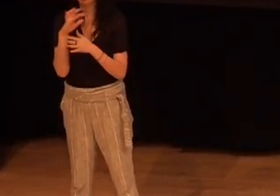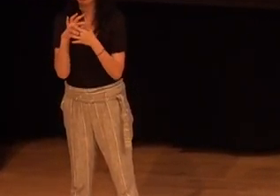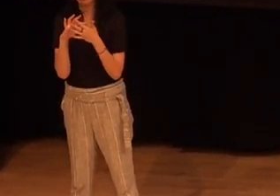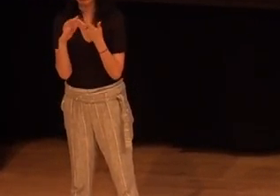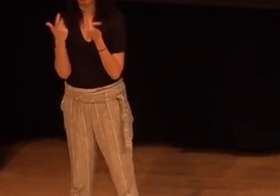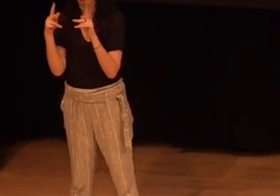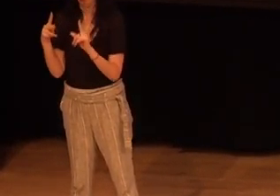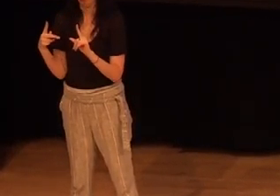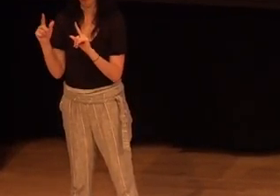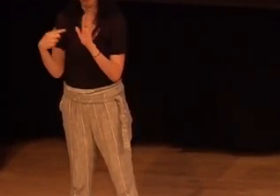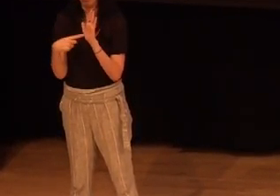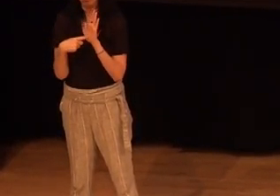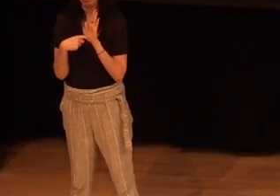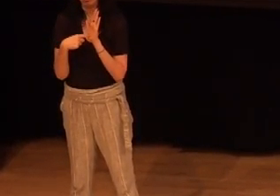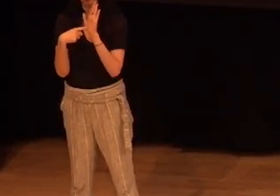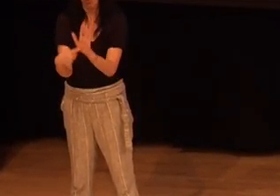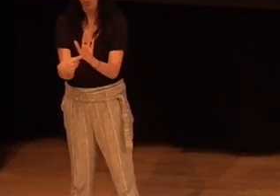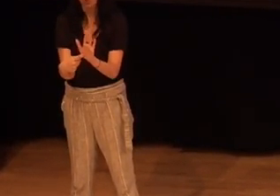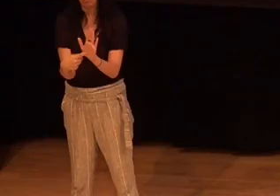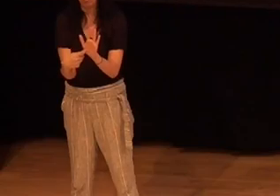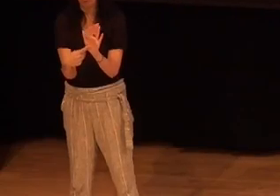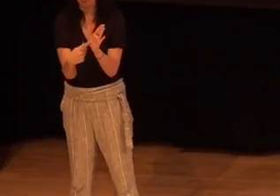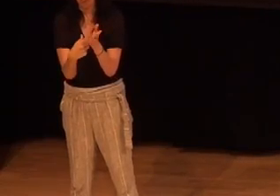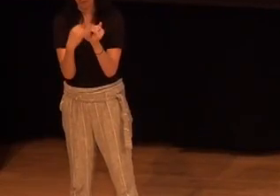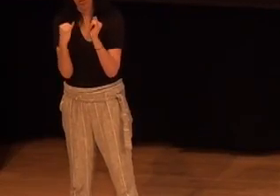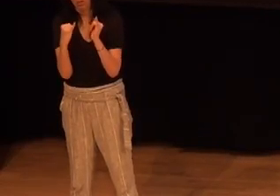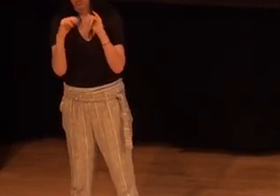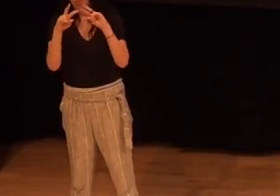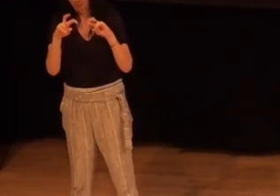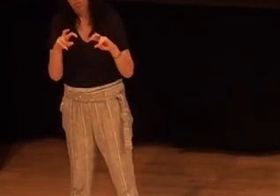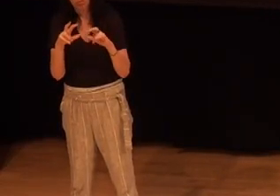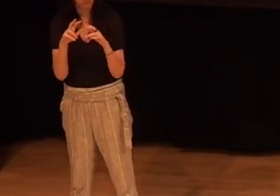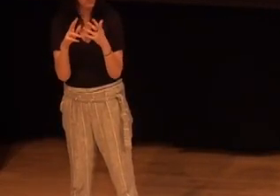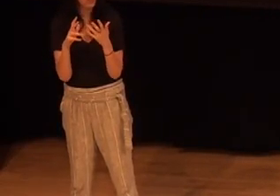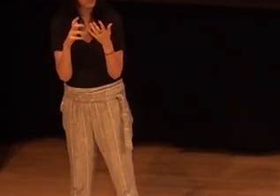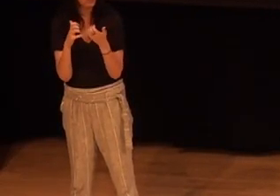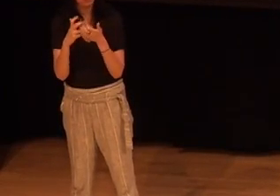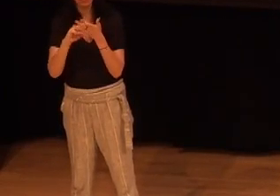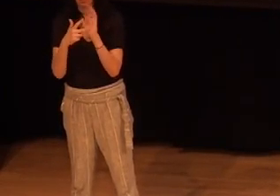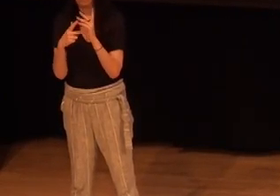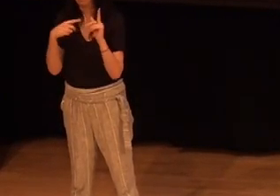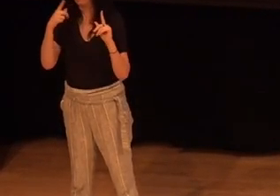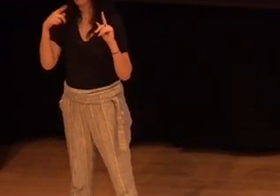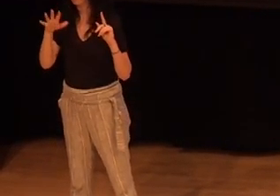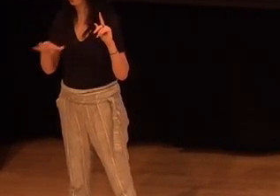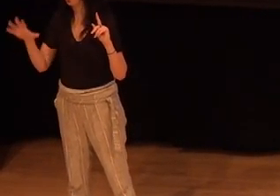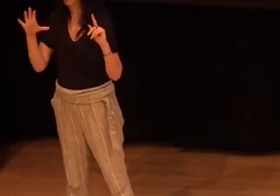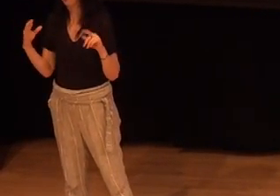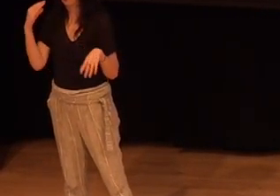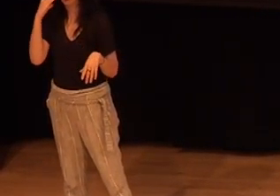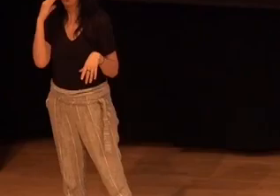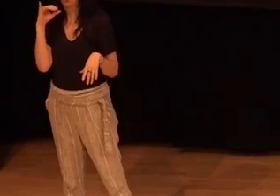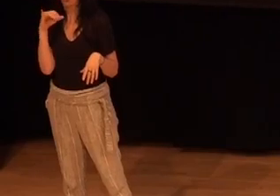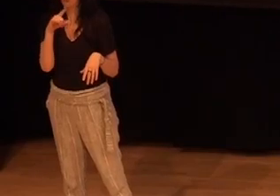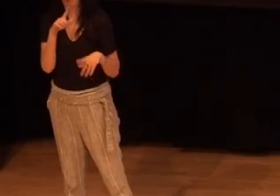that person should be shown so that the public can know their contribution